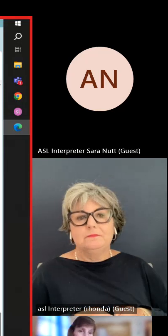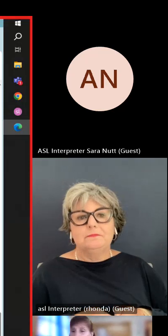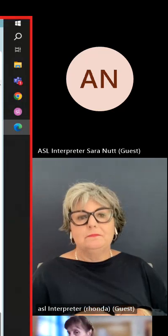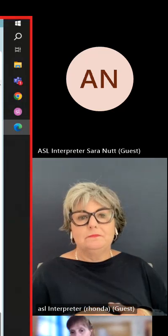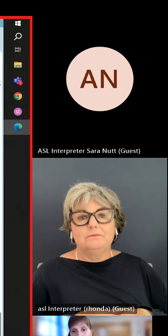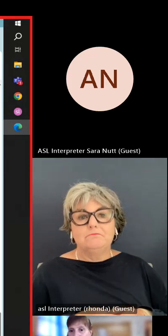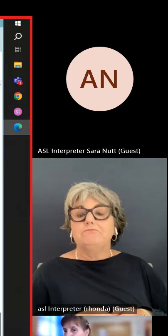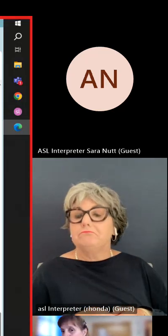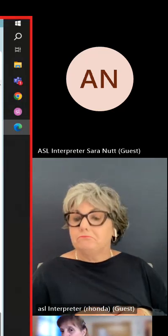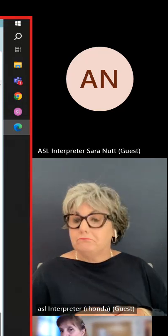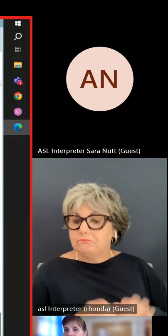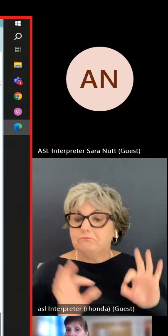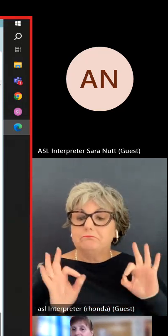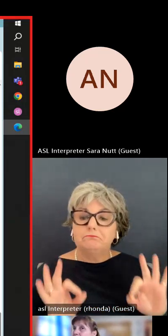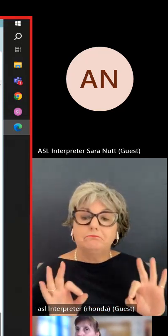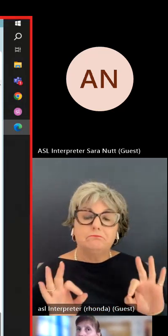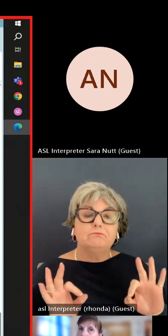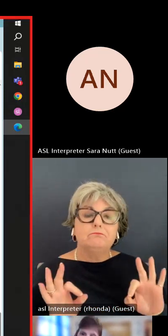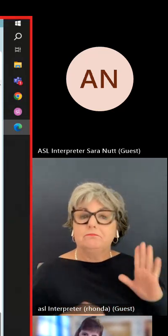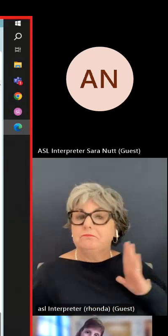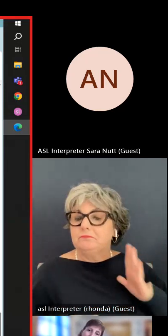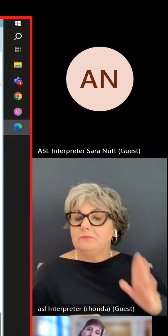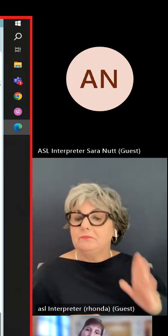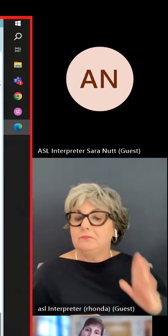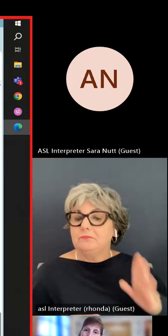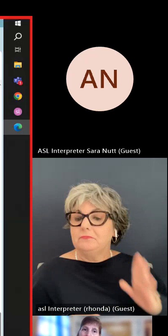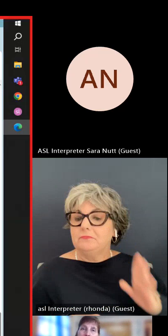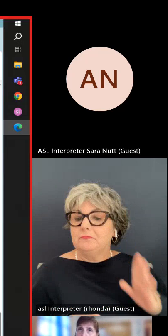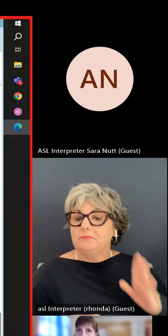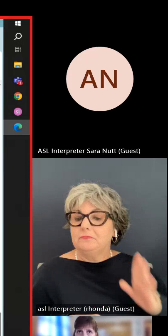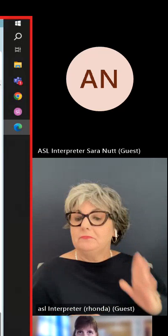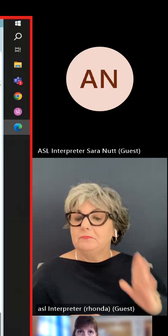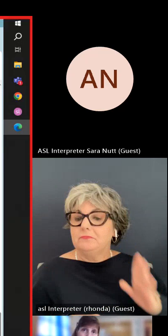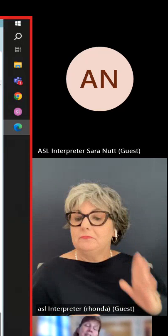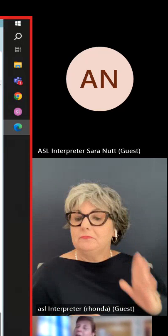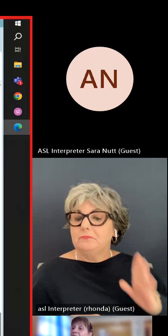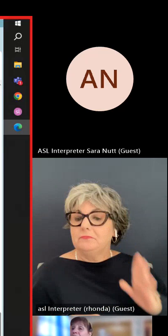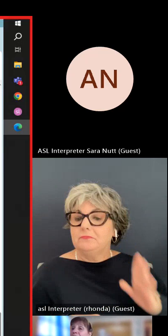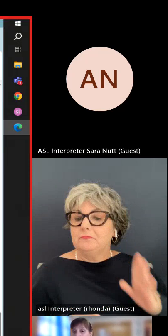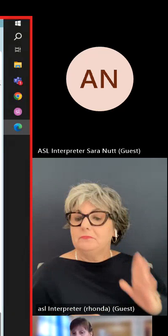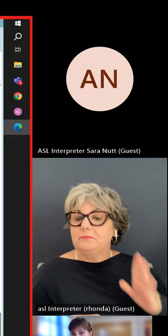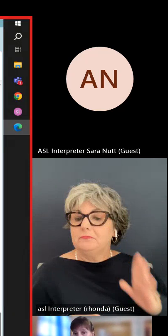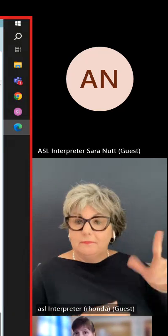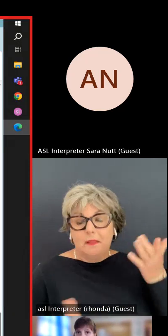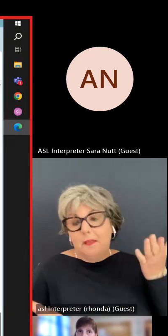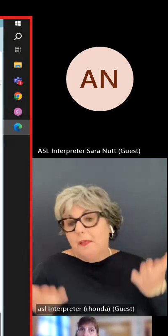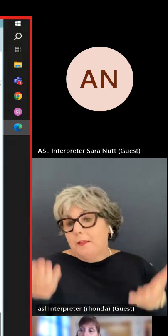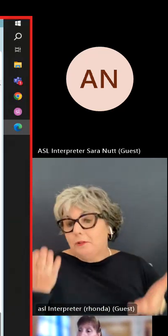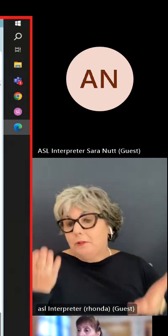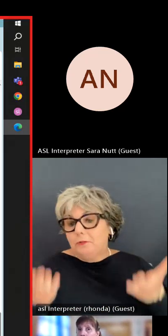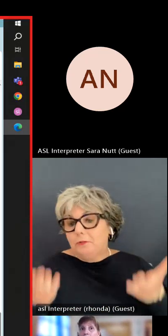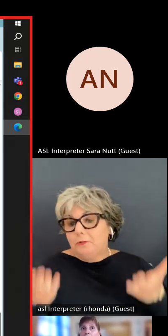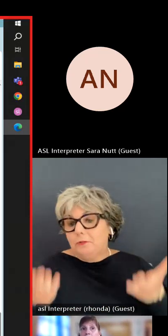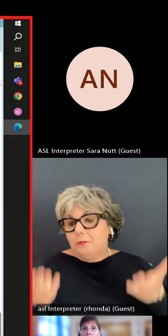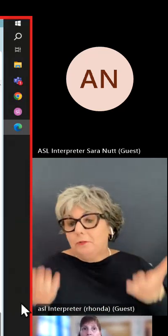Okay, it's perfectly fine. It's a new tool, and you might find it useful.